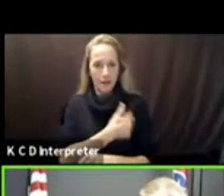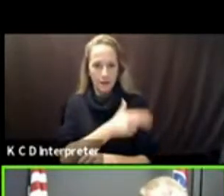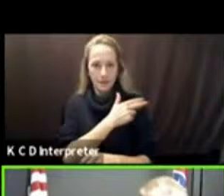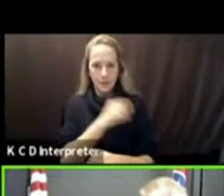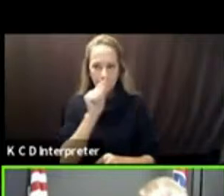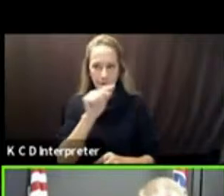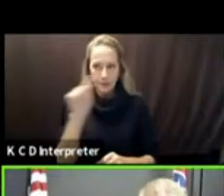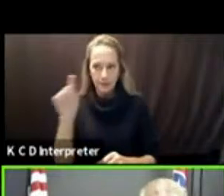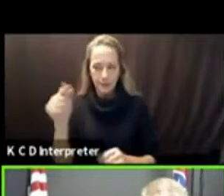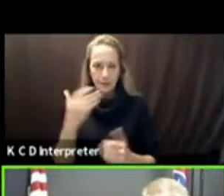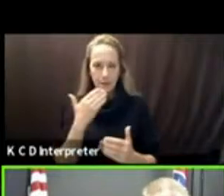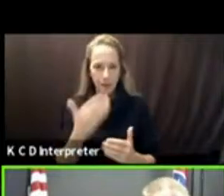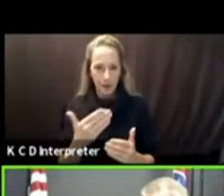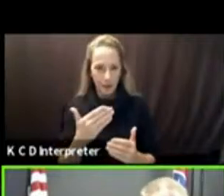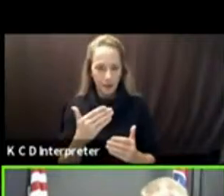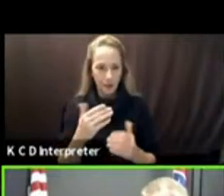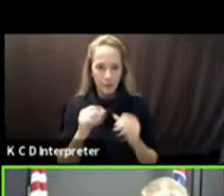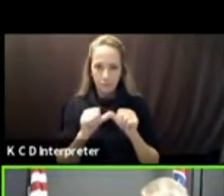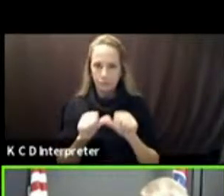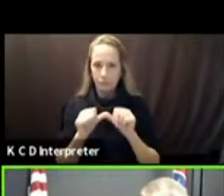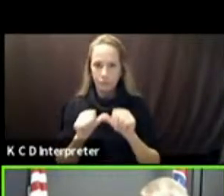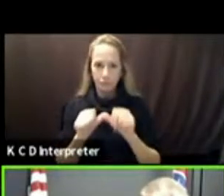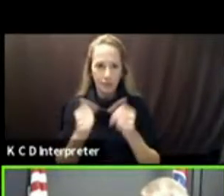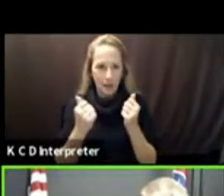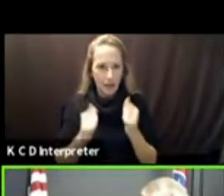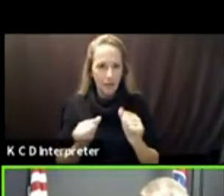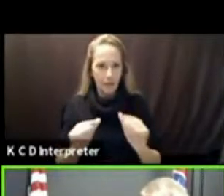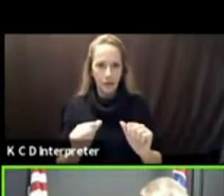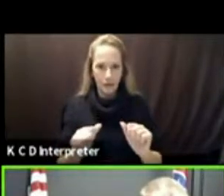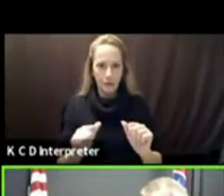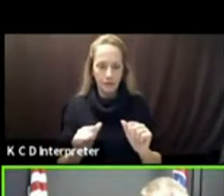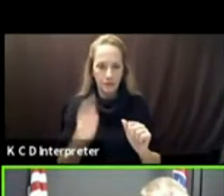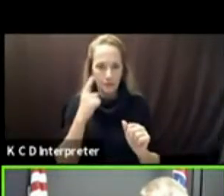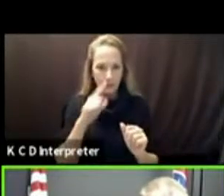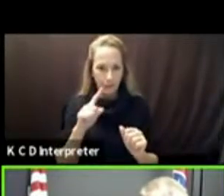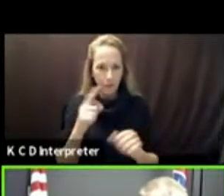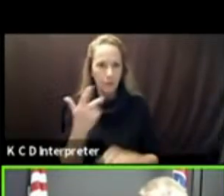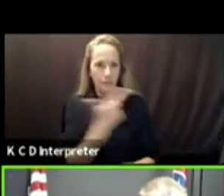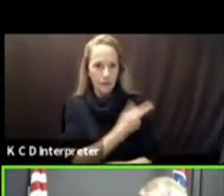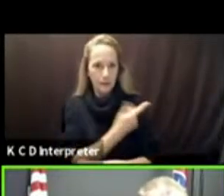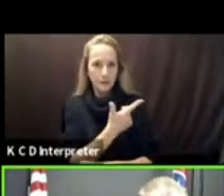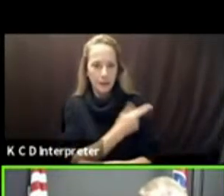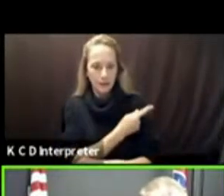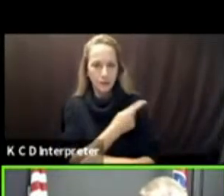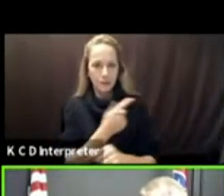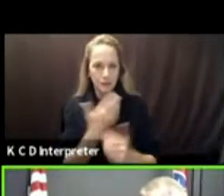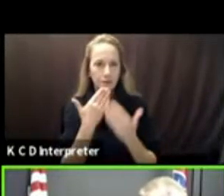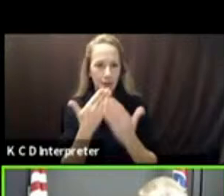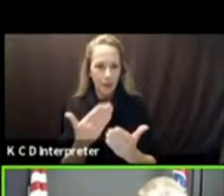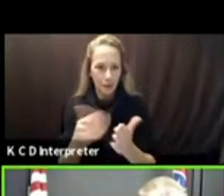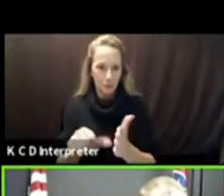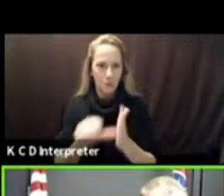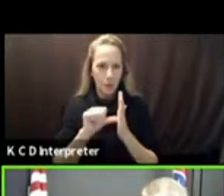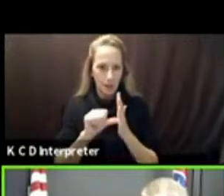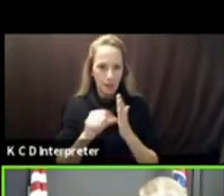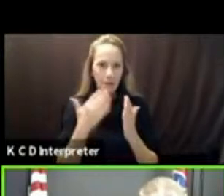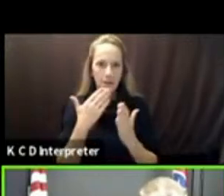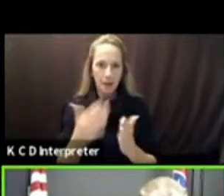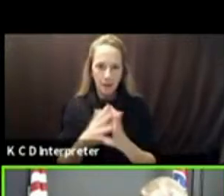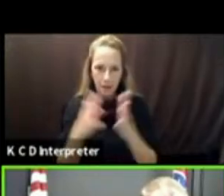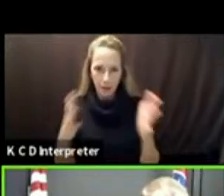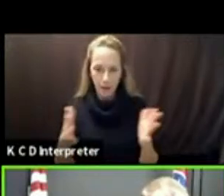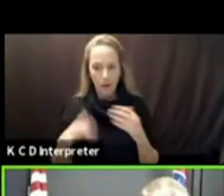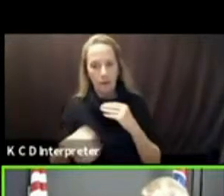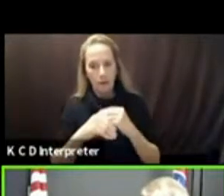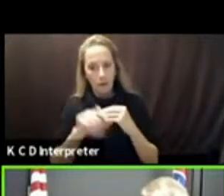the Herculean effort that they have undertaken with vaccination. It's really been impressive. So thank you all so much. In addition to everything else that you've